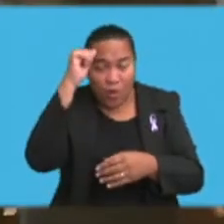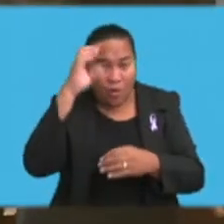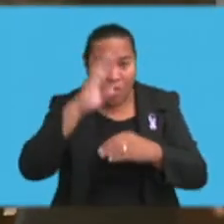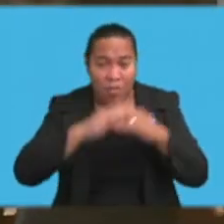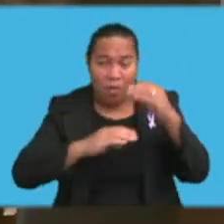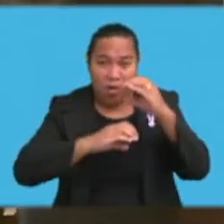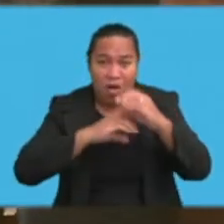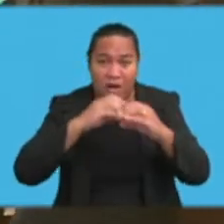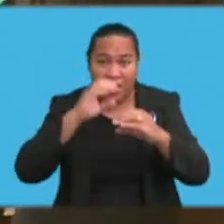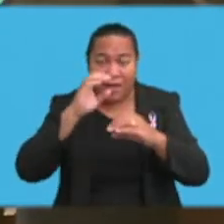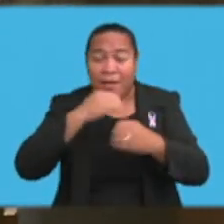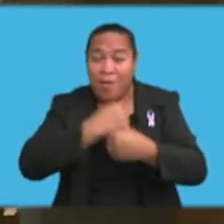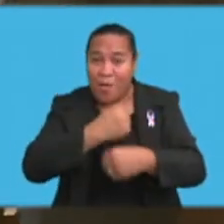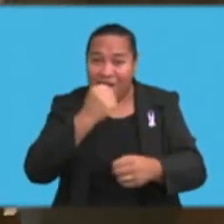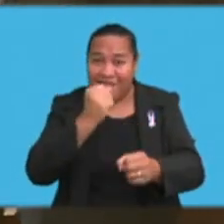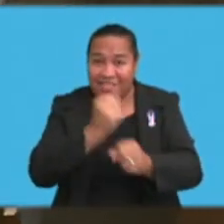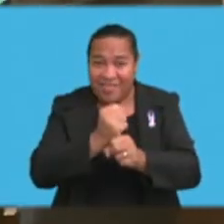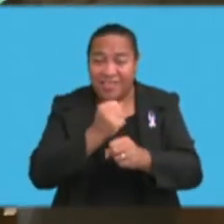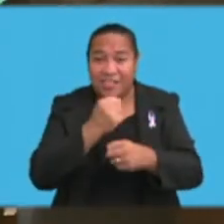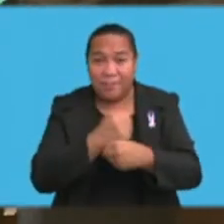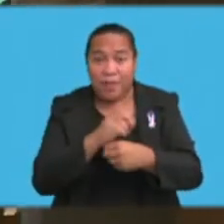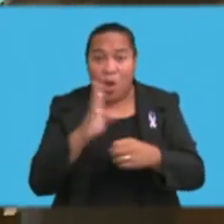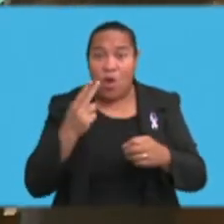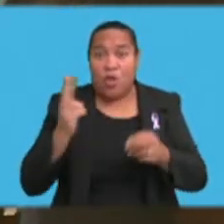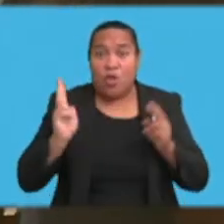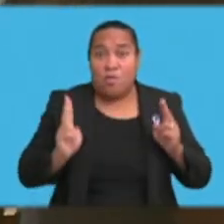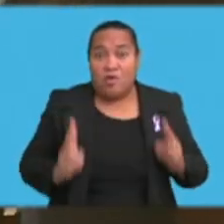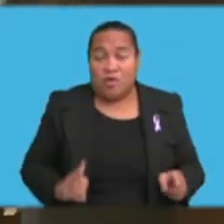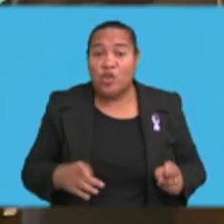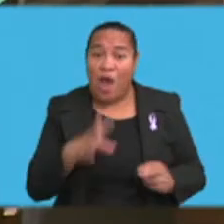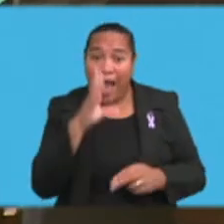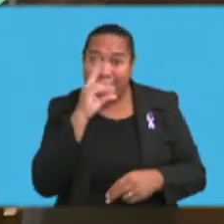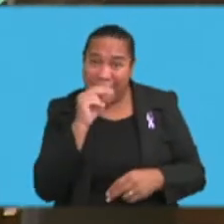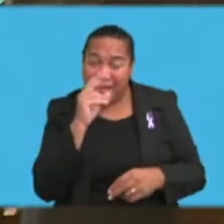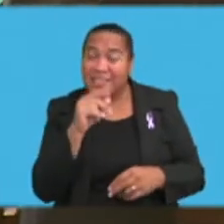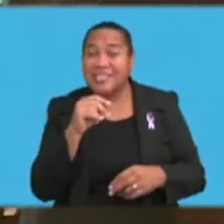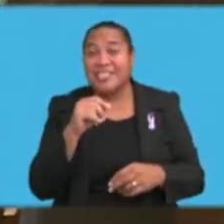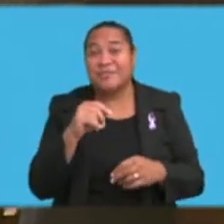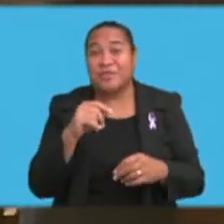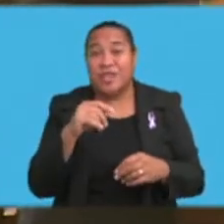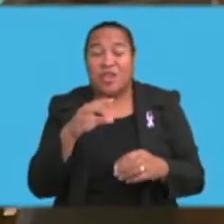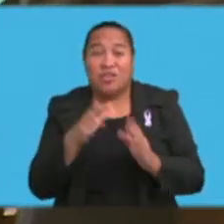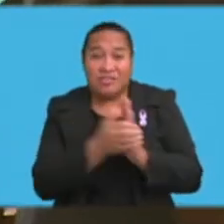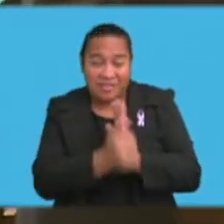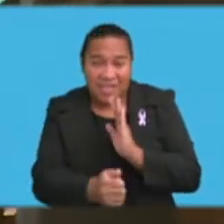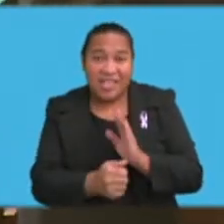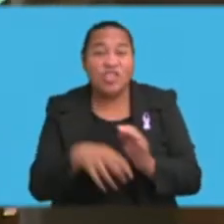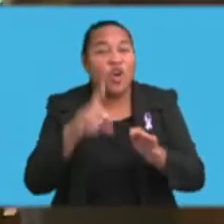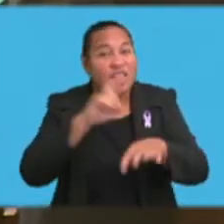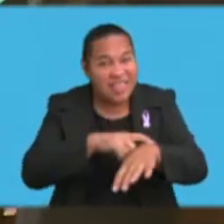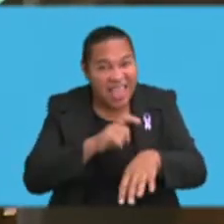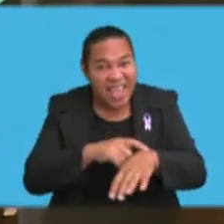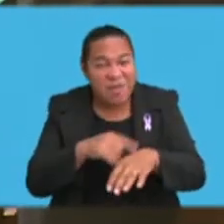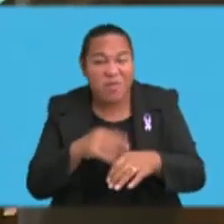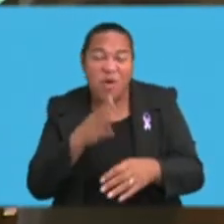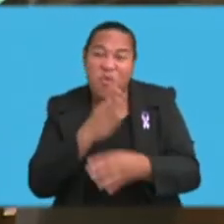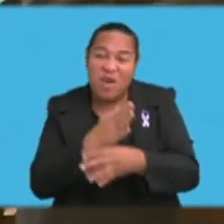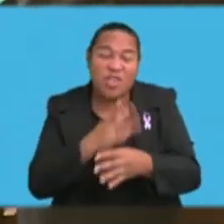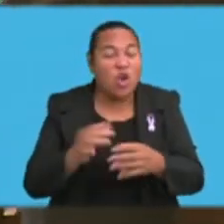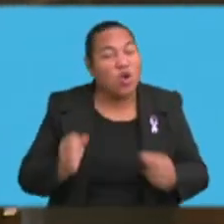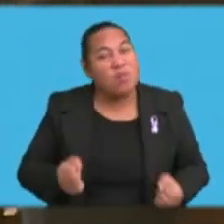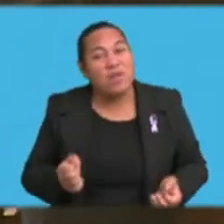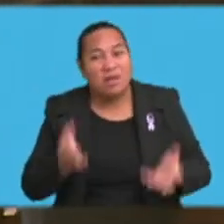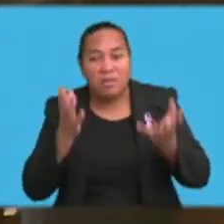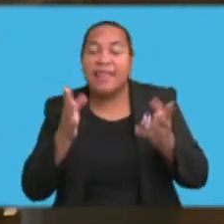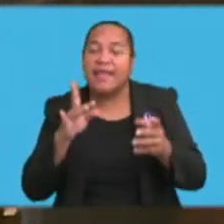productivity, your human resource, their ability, what they can do, their time, how well they want to work, their commitment to work, this is